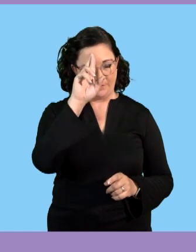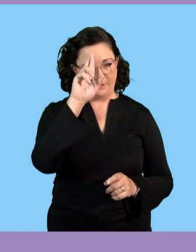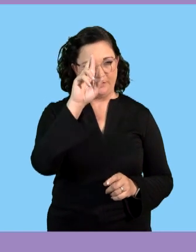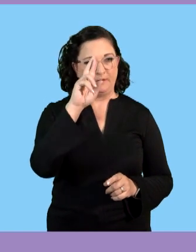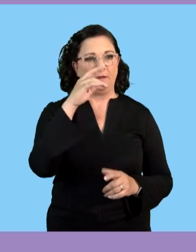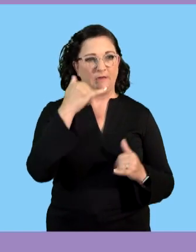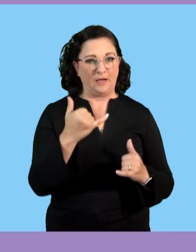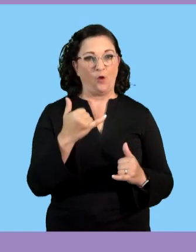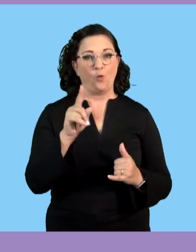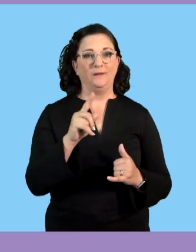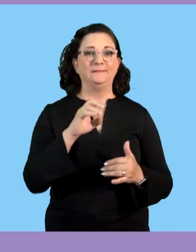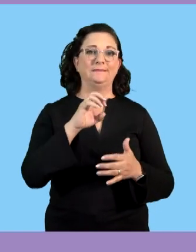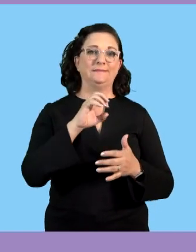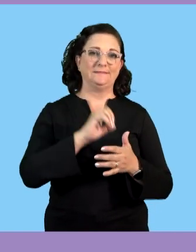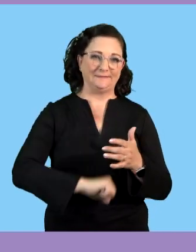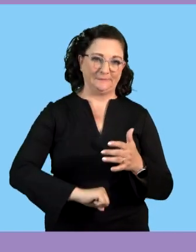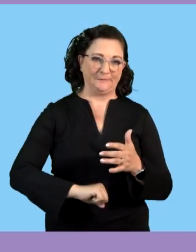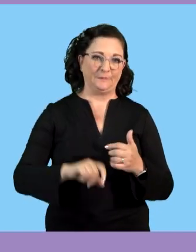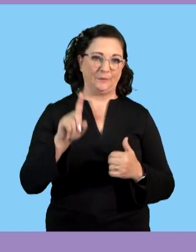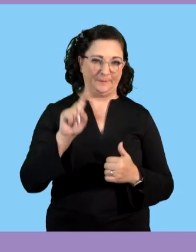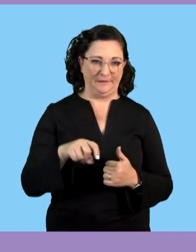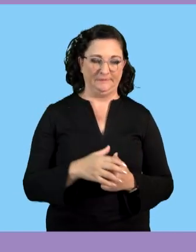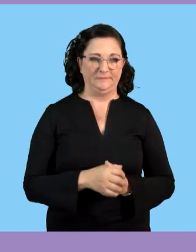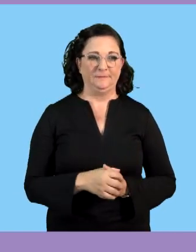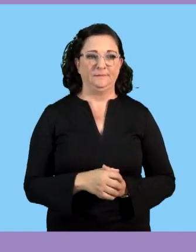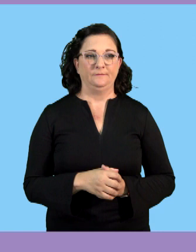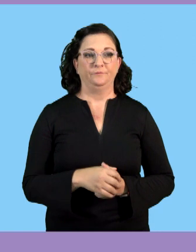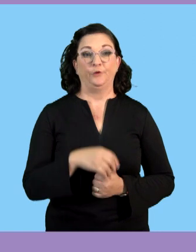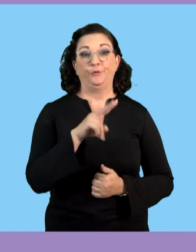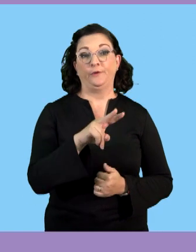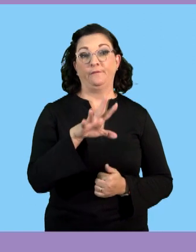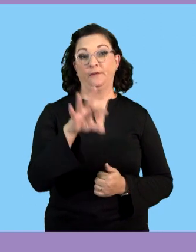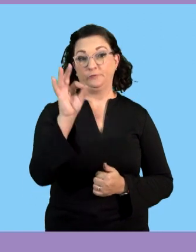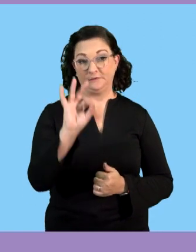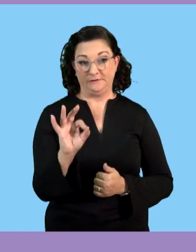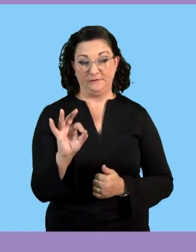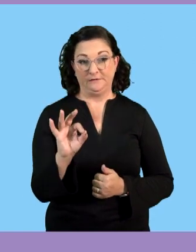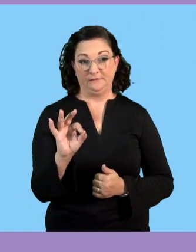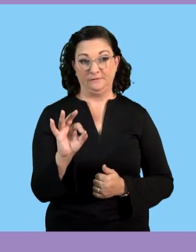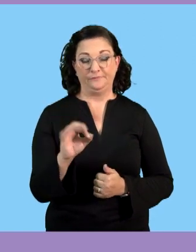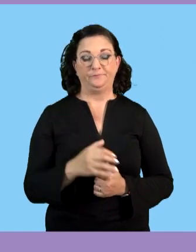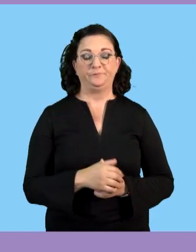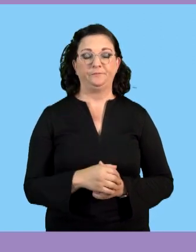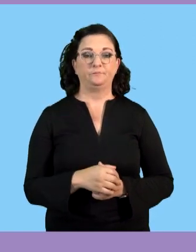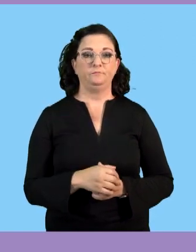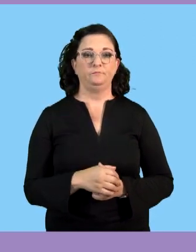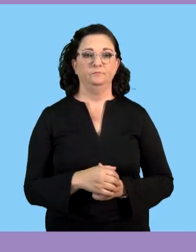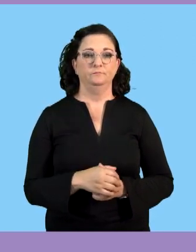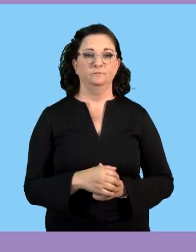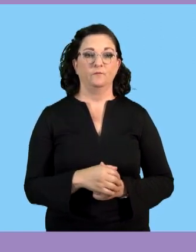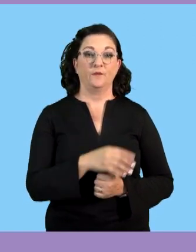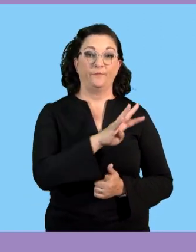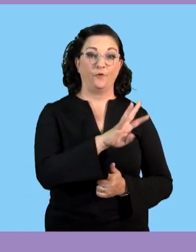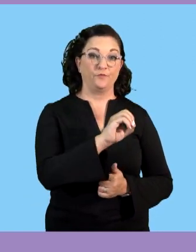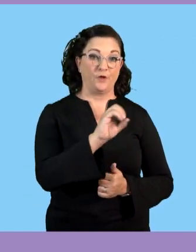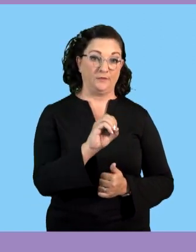remember that we should subtract this 25% from the original. Now,